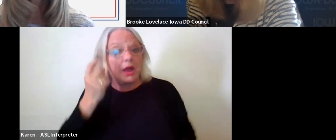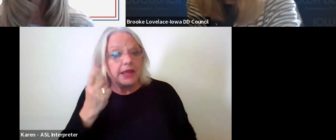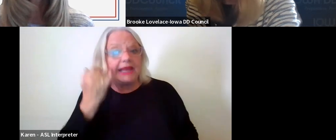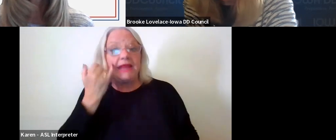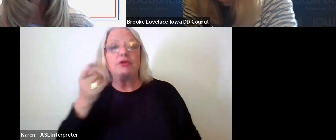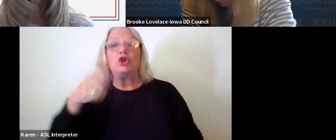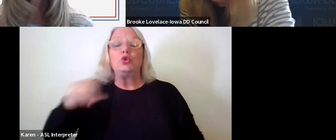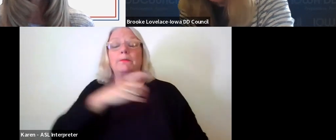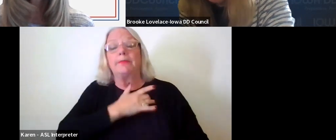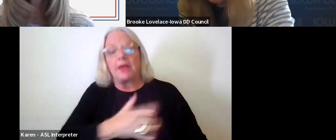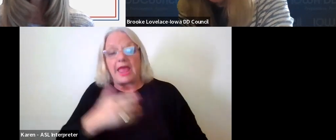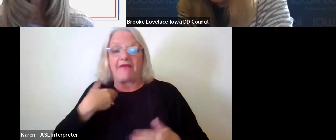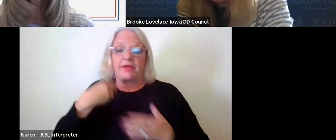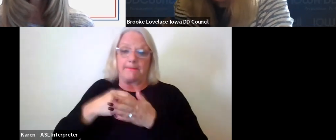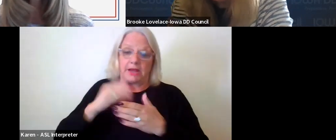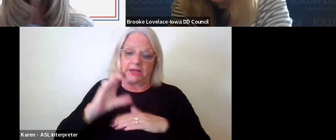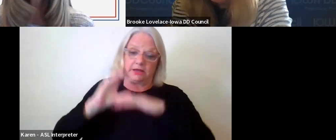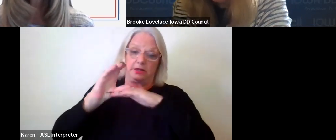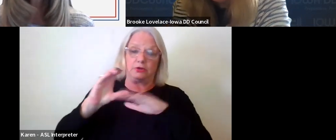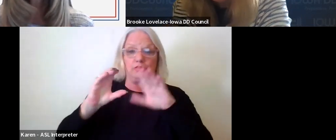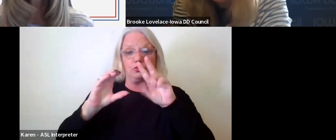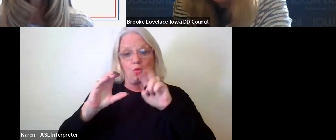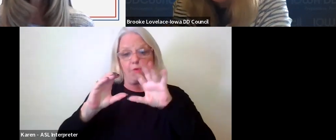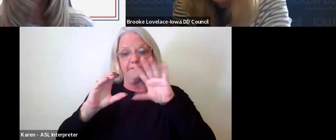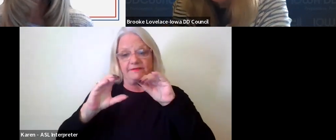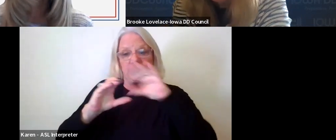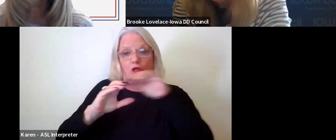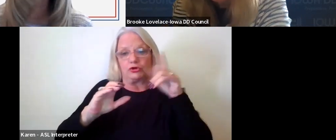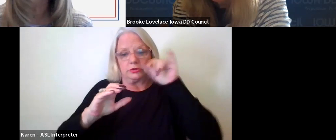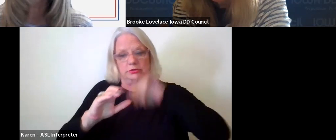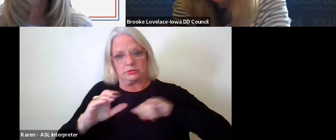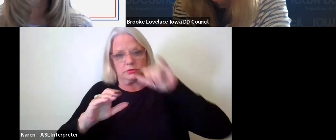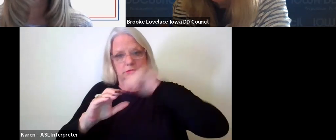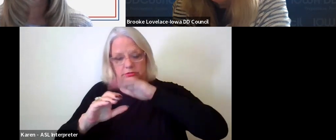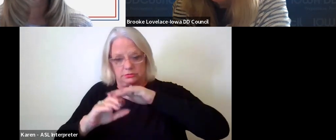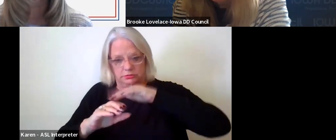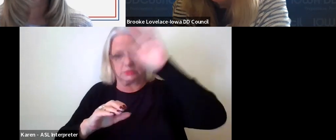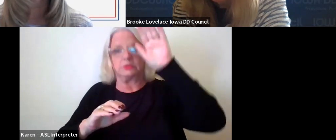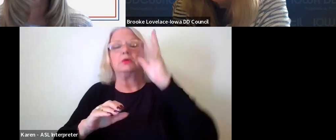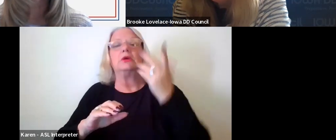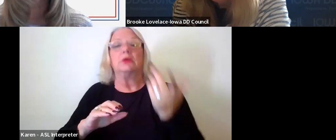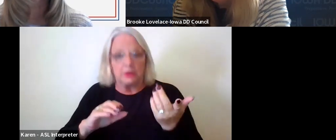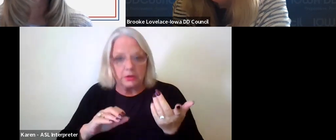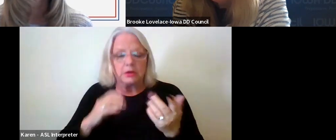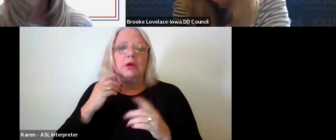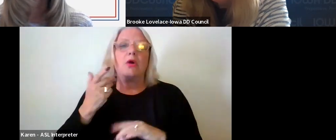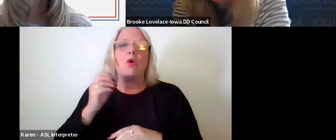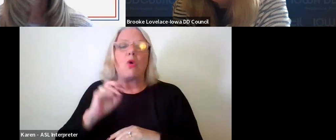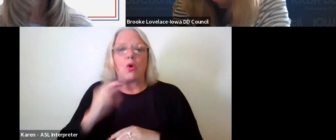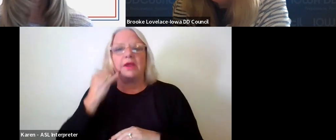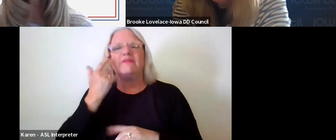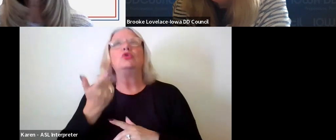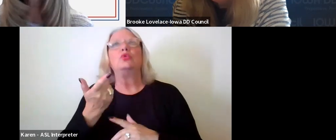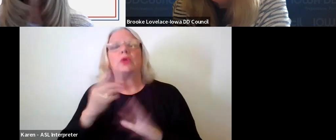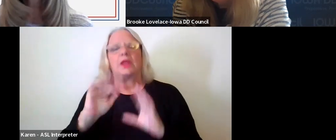have an average daily balance over $250 or you enroll in electronic statement delivery. So